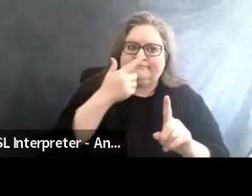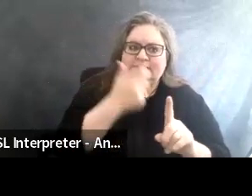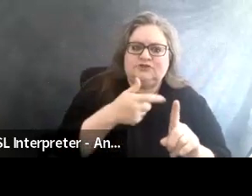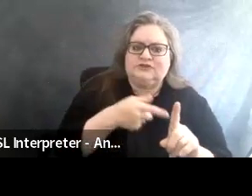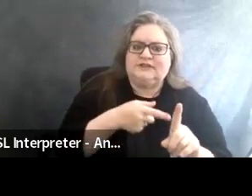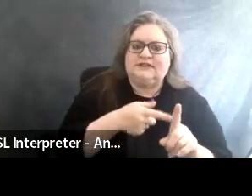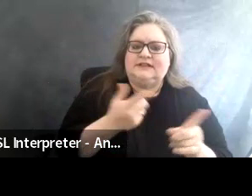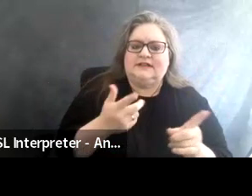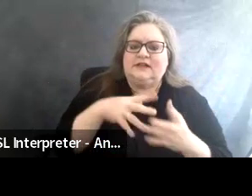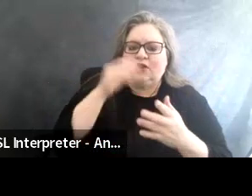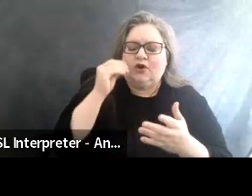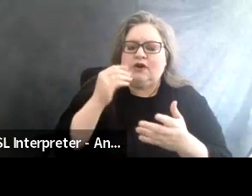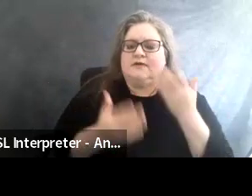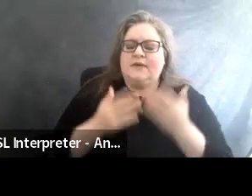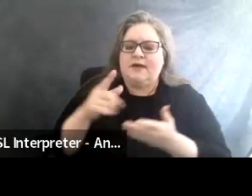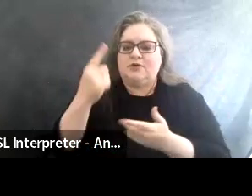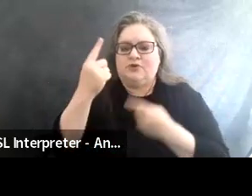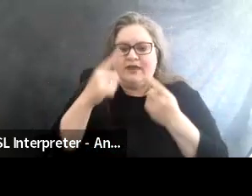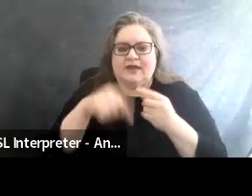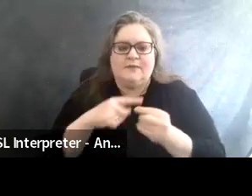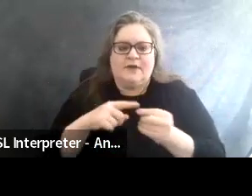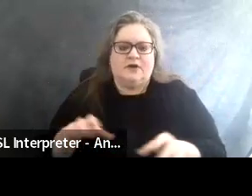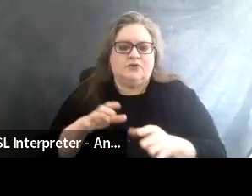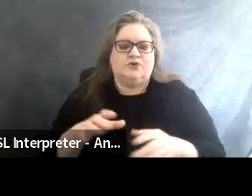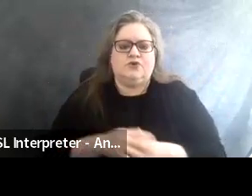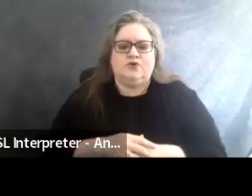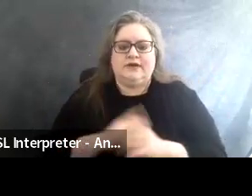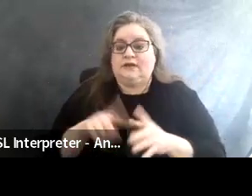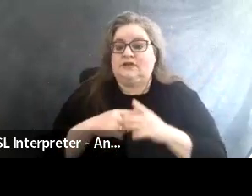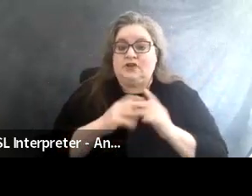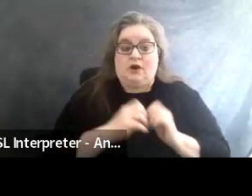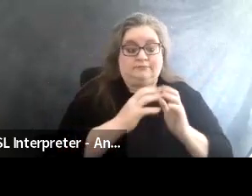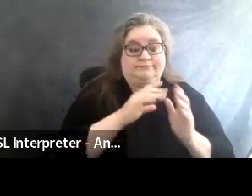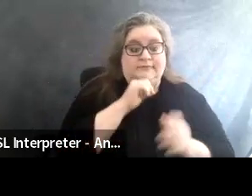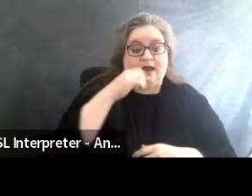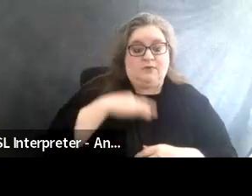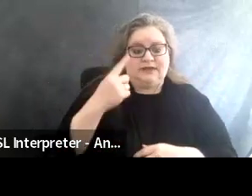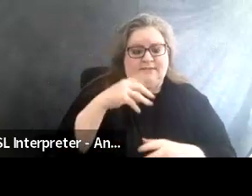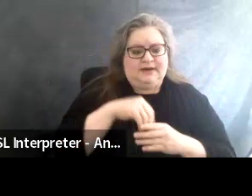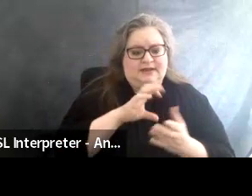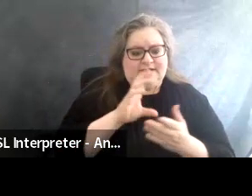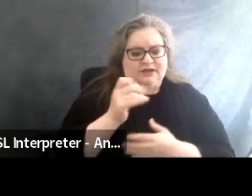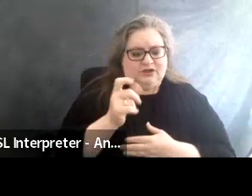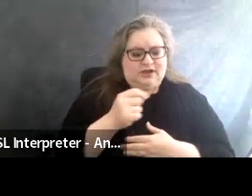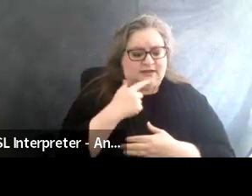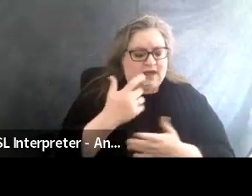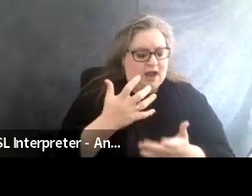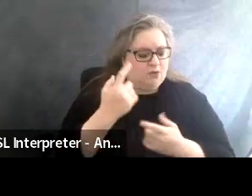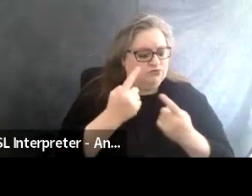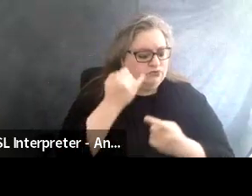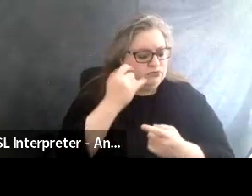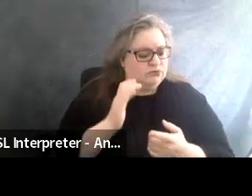in learning? Maybe you are thinking about doing starting a nonprofit. I think I saw someone in the chat say, I wonder if